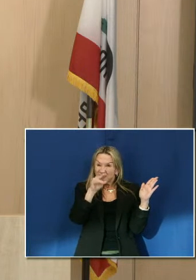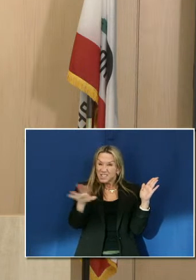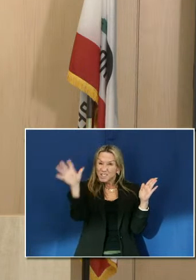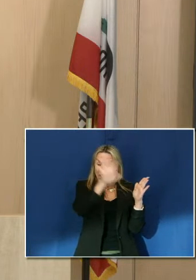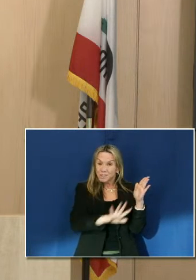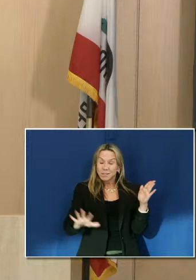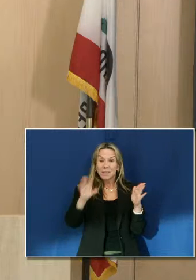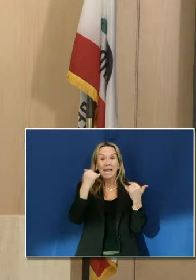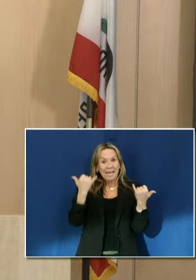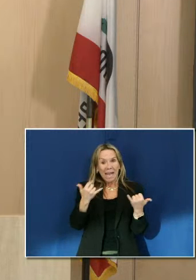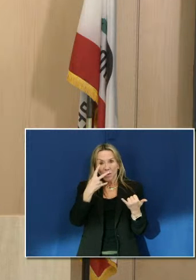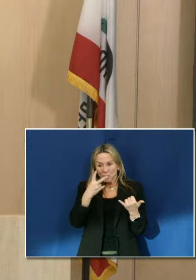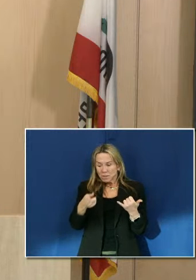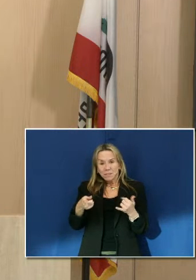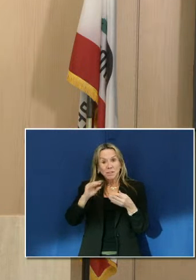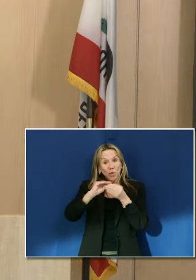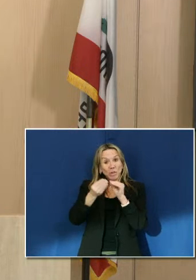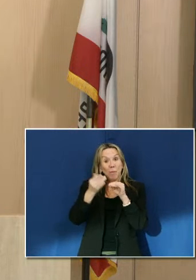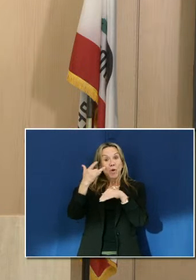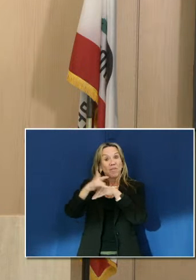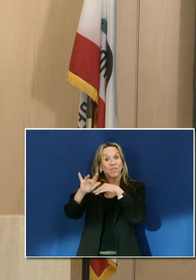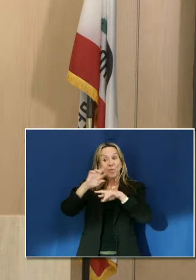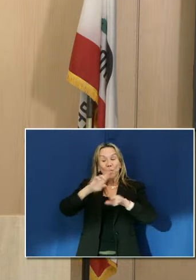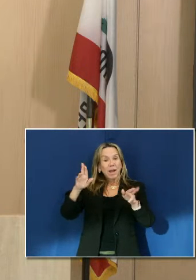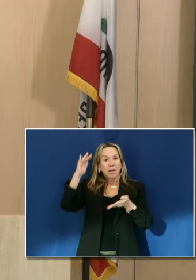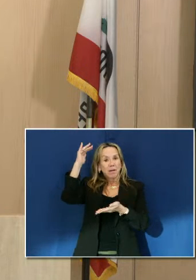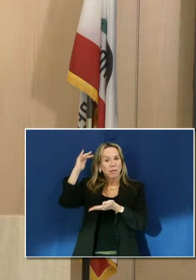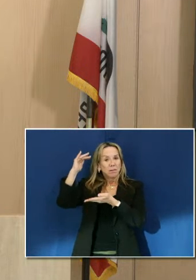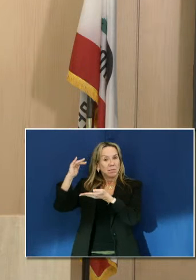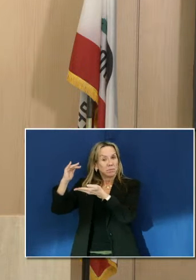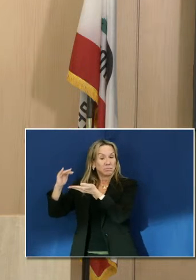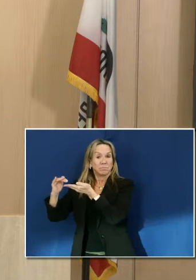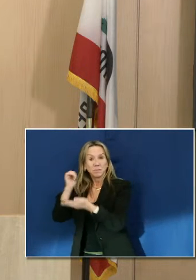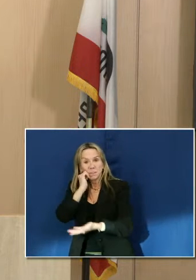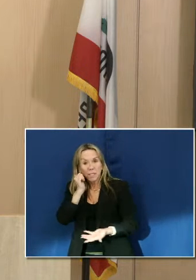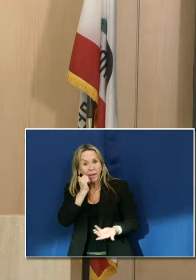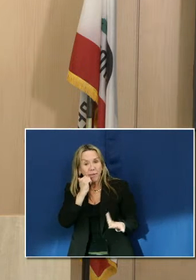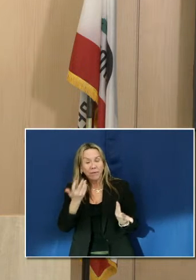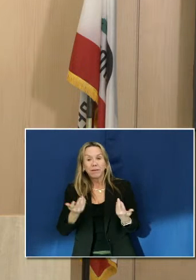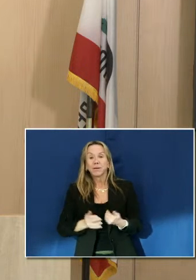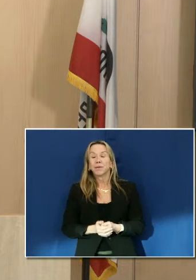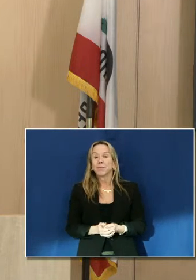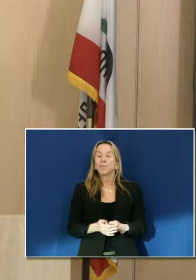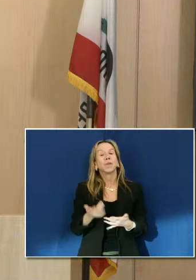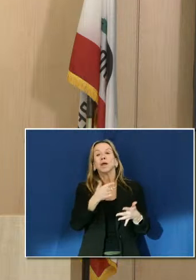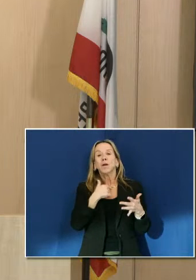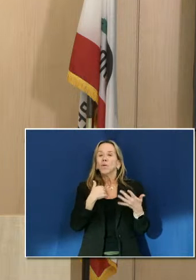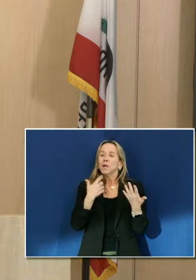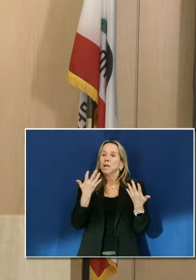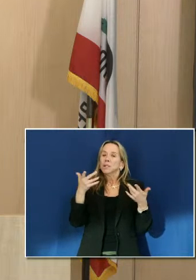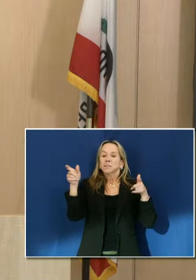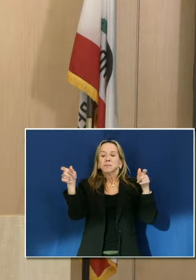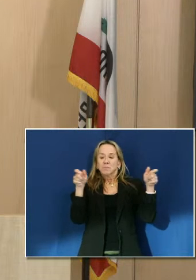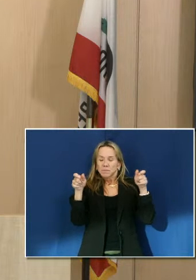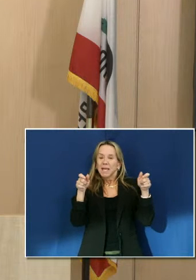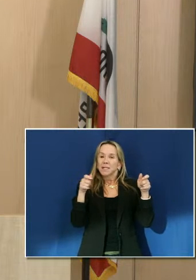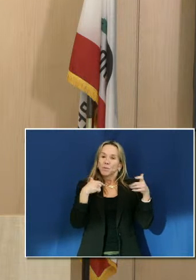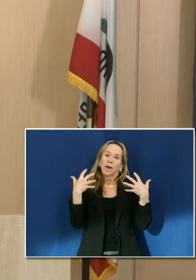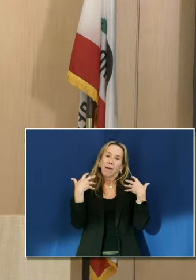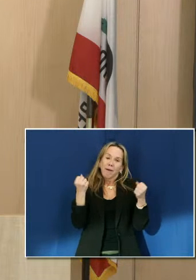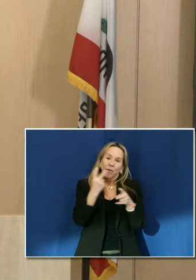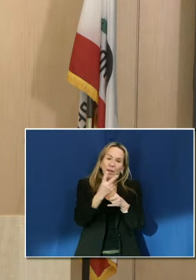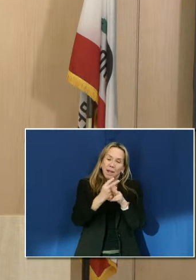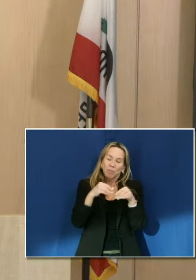decline precipitously on a daily basis. Now, we're managing this as healthcare providers do. We work our way